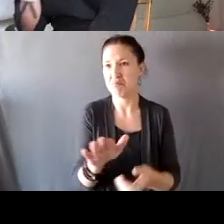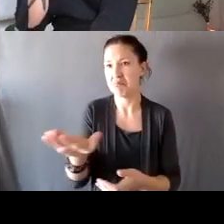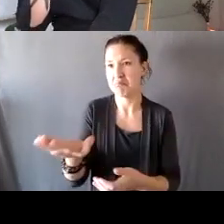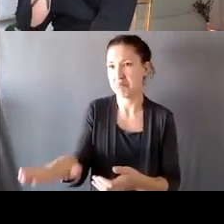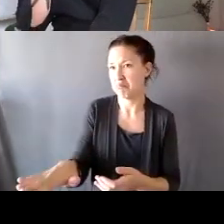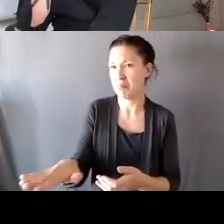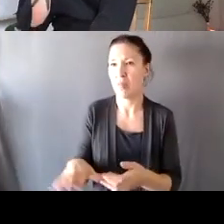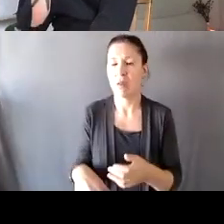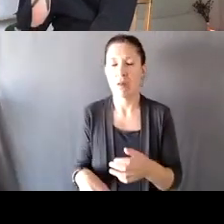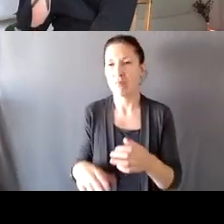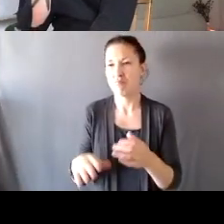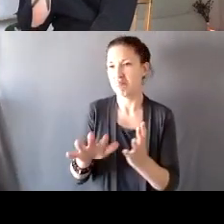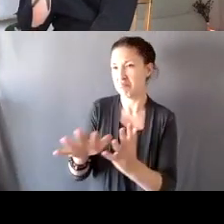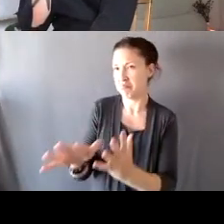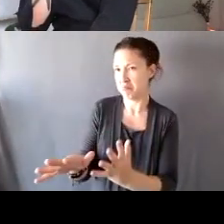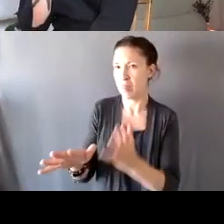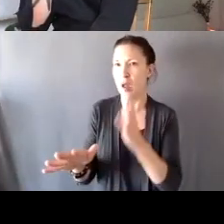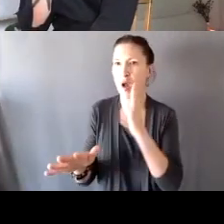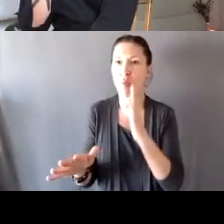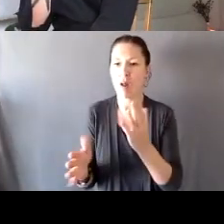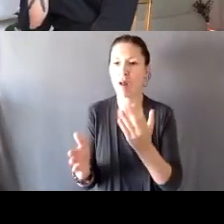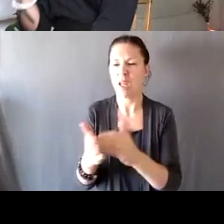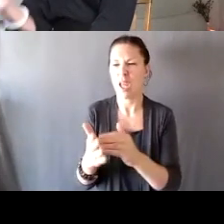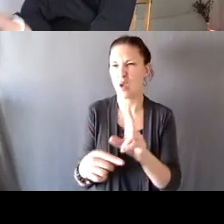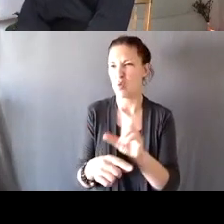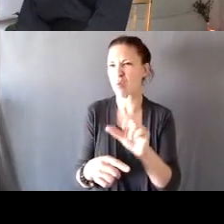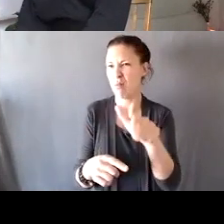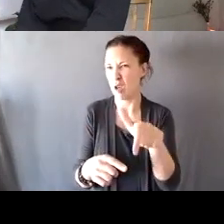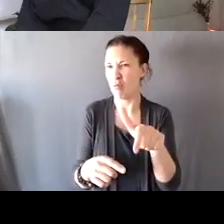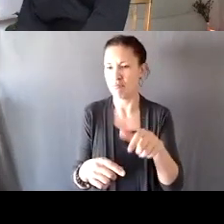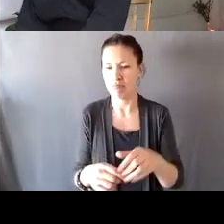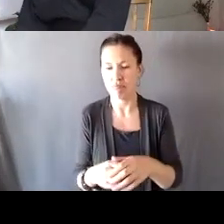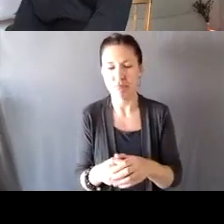we will return to them afterwards.